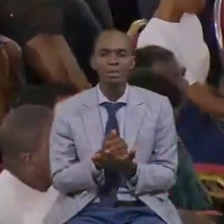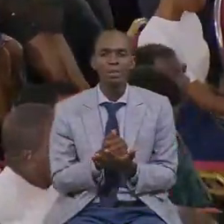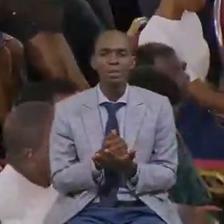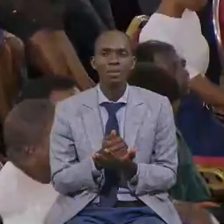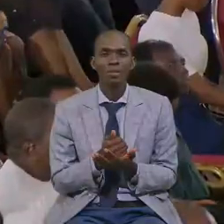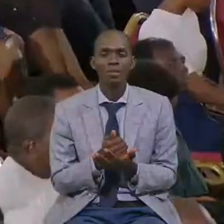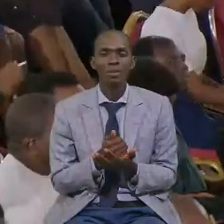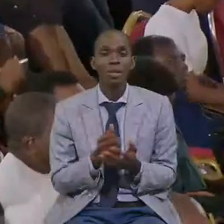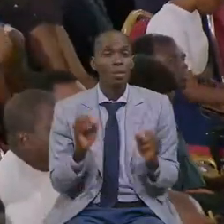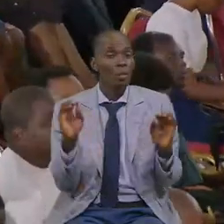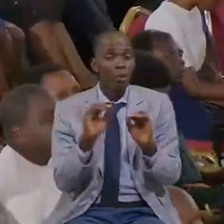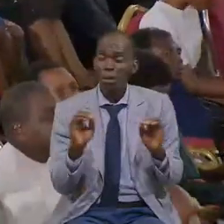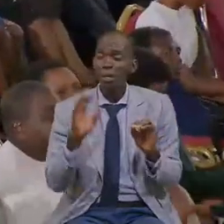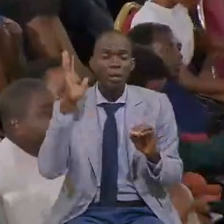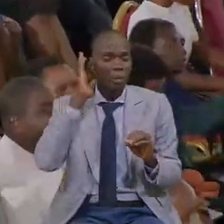Nothing will stop you.